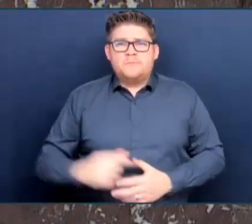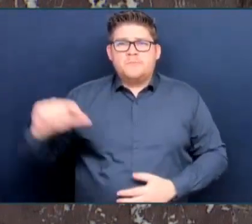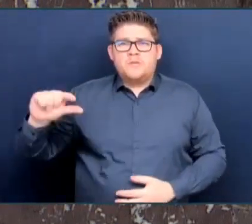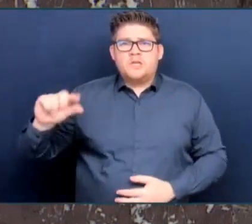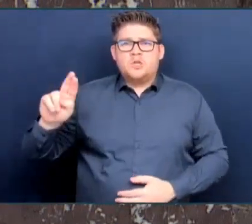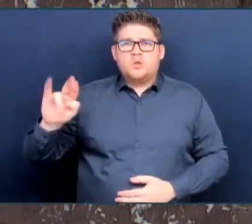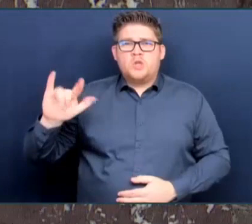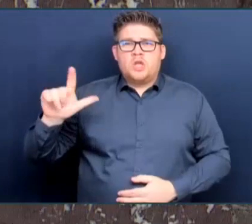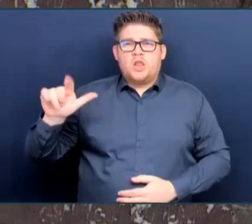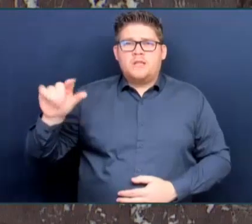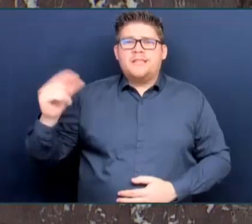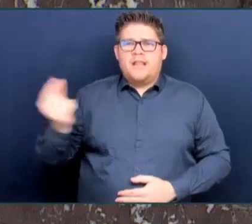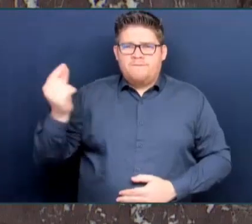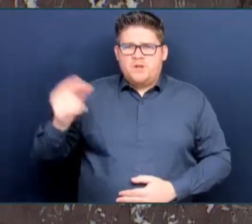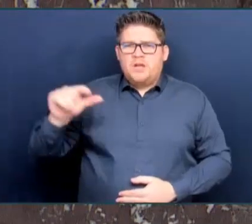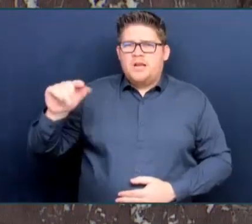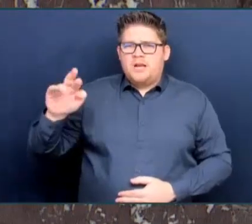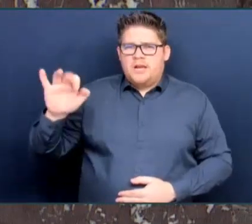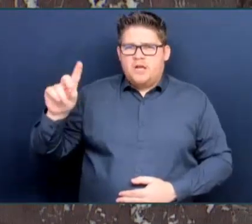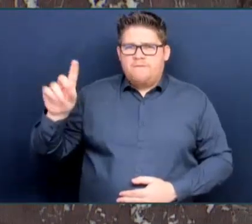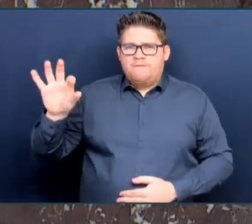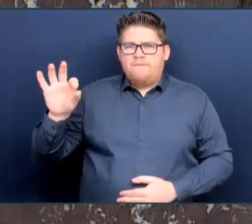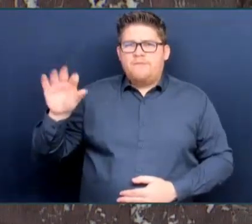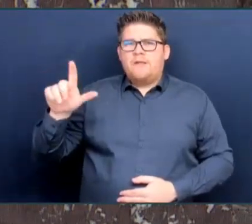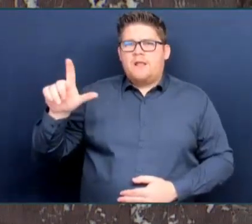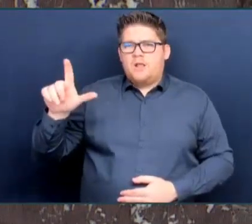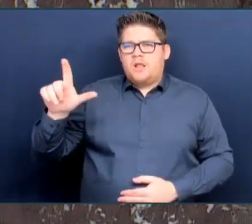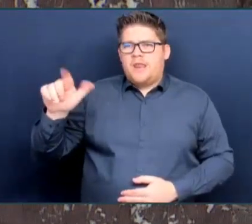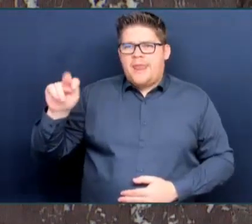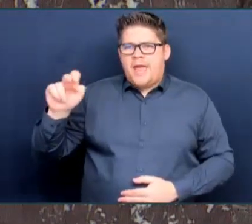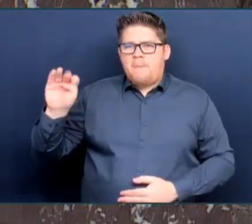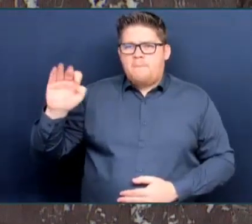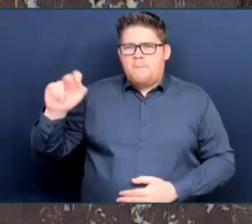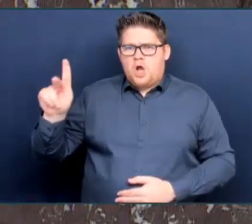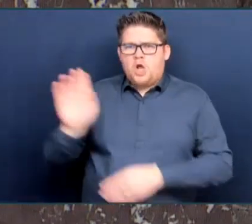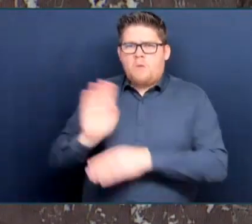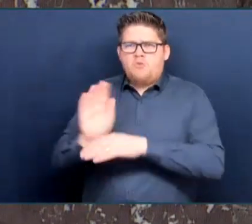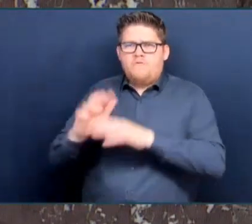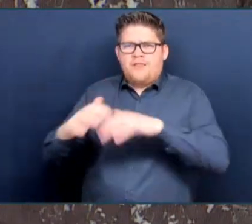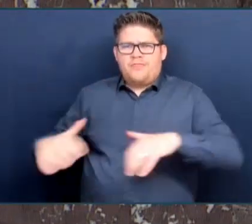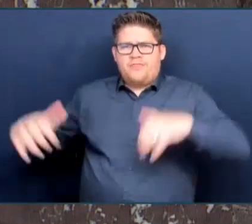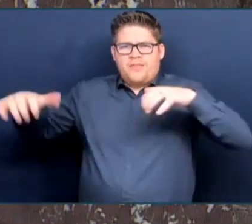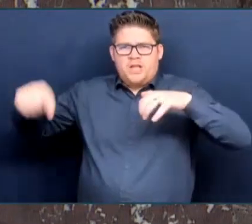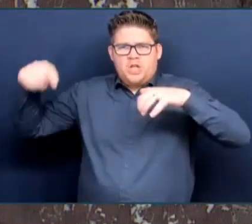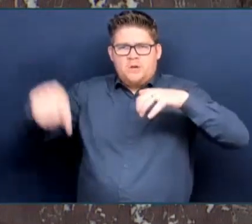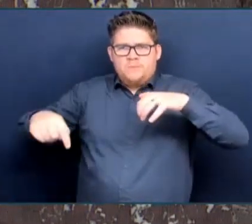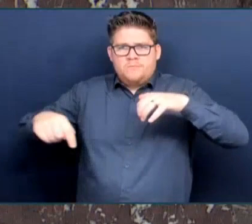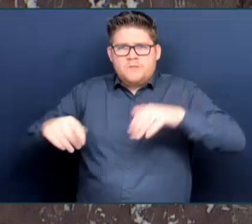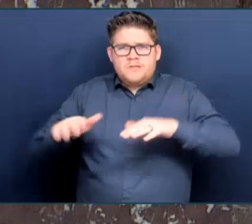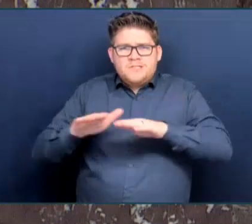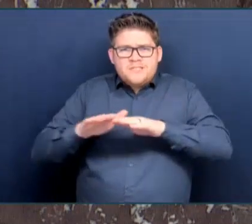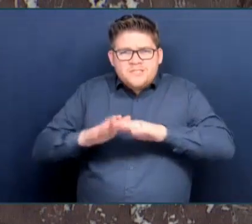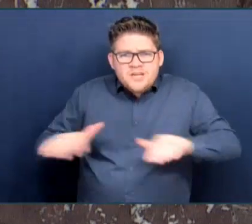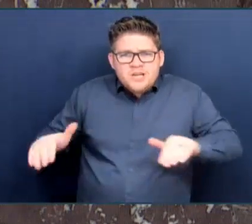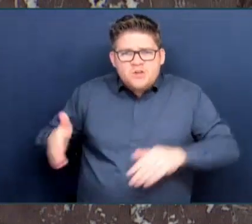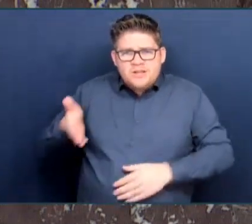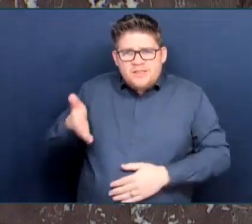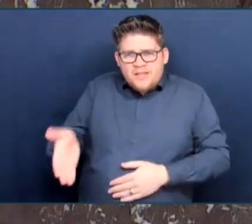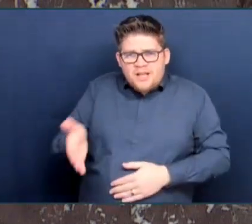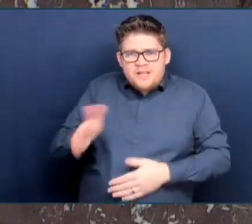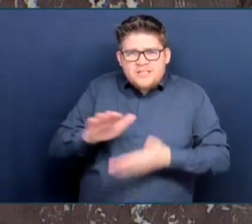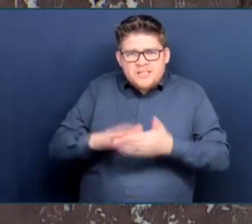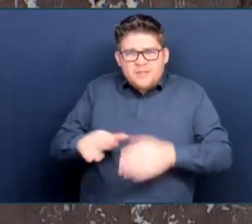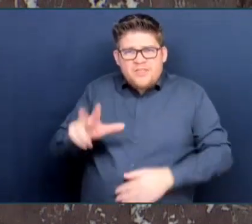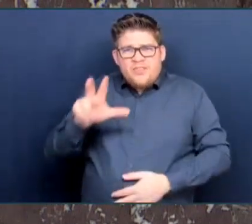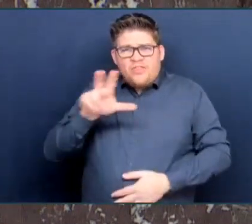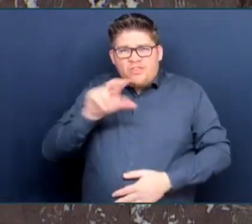man wielding pepper spray this weekend. Families can't even visit a coffee shop or go to the movies without having to worry about a random attack